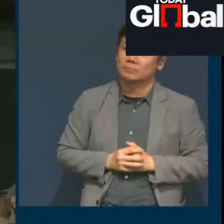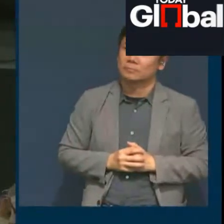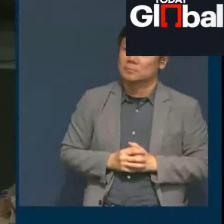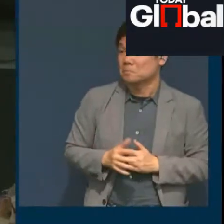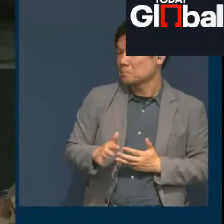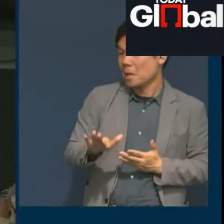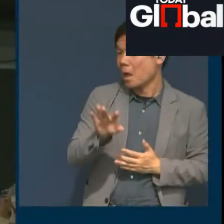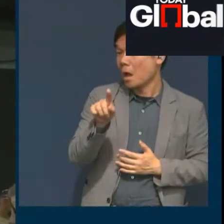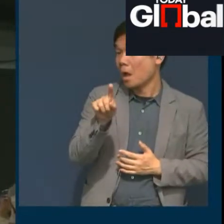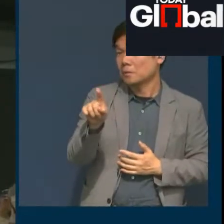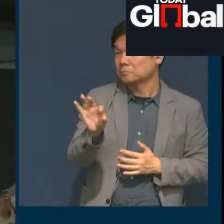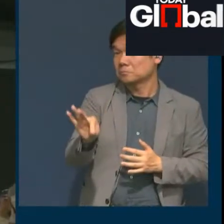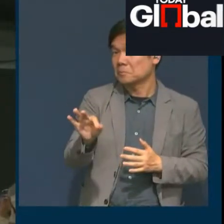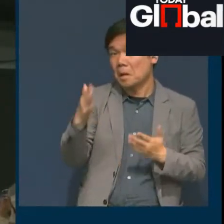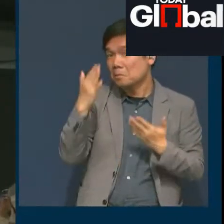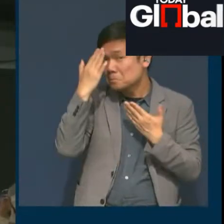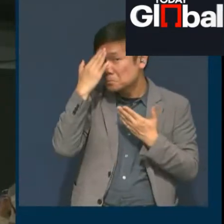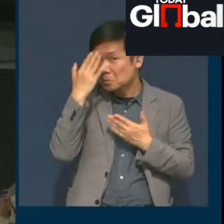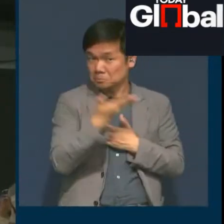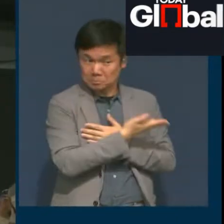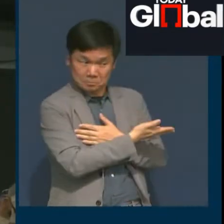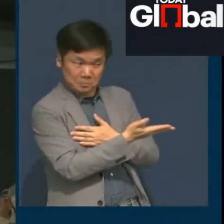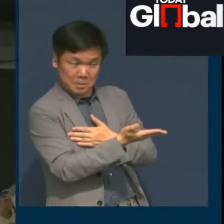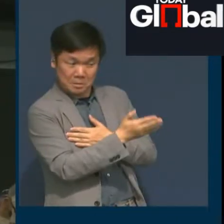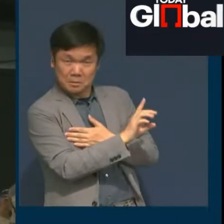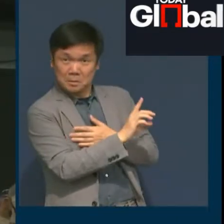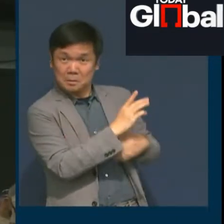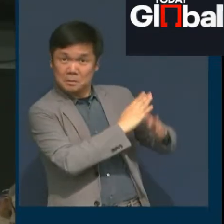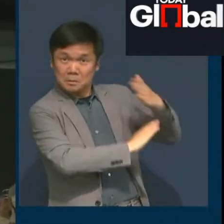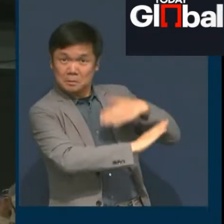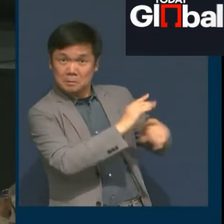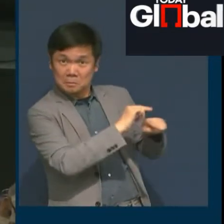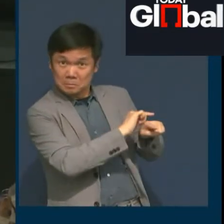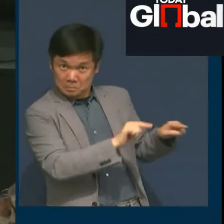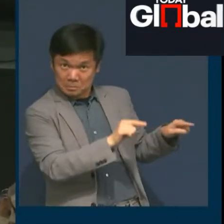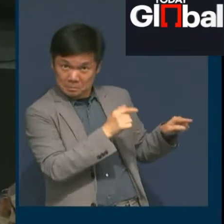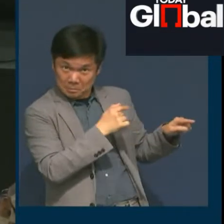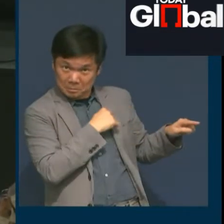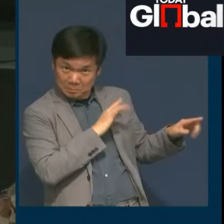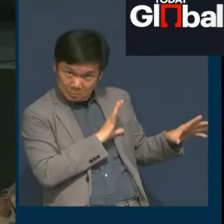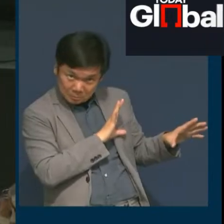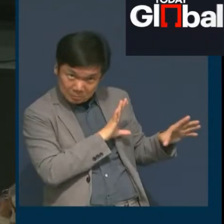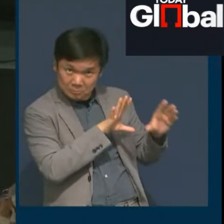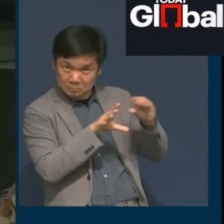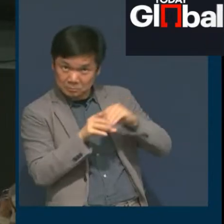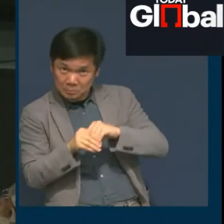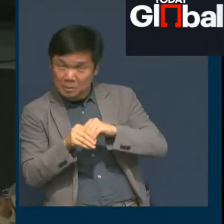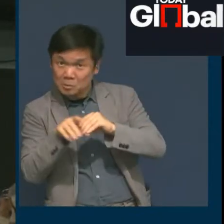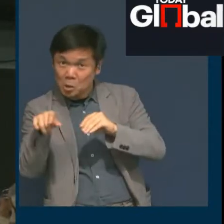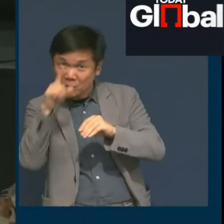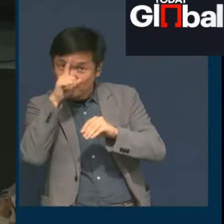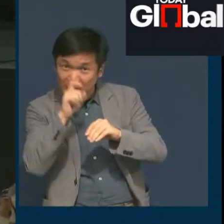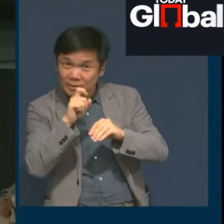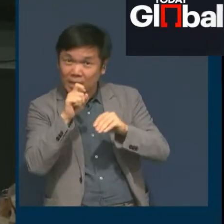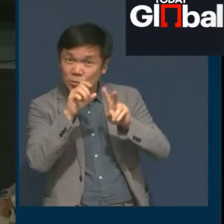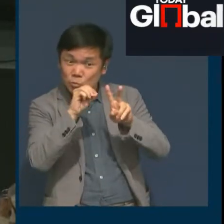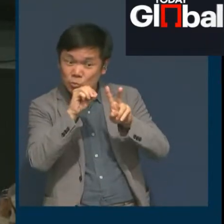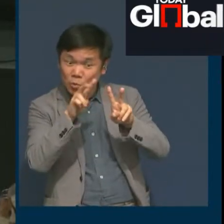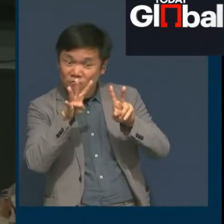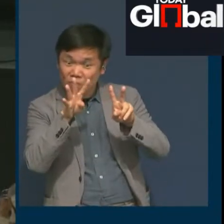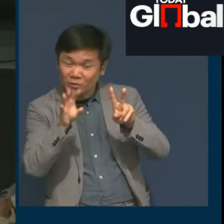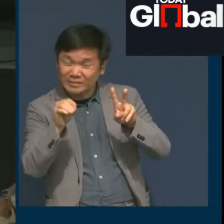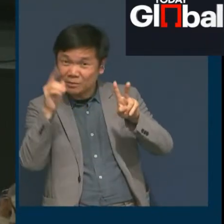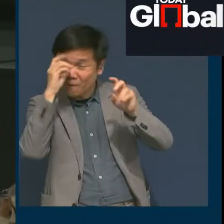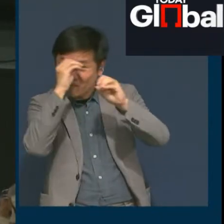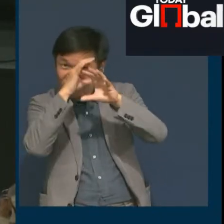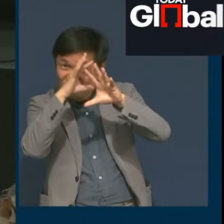evaluate the rights of persons with disabilities as part of the 2040 Qatar Vision program? I'm looking forward to your replies.